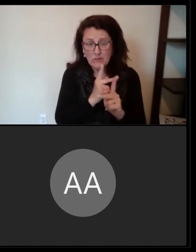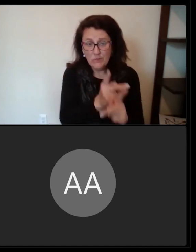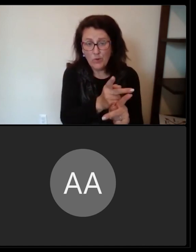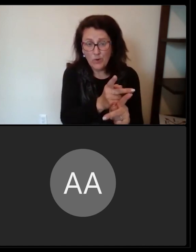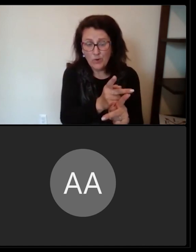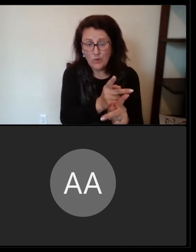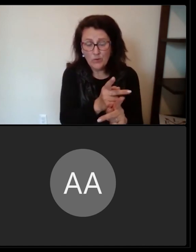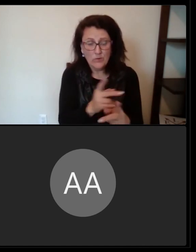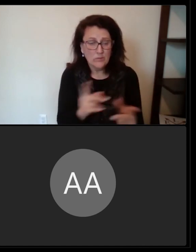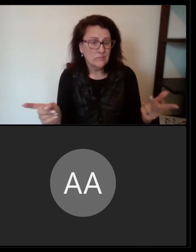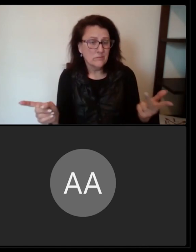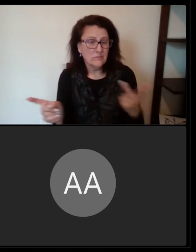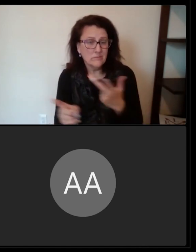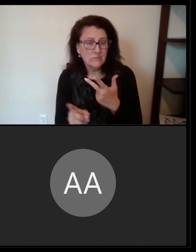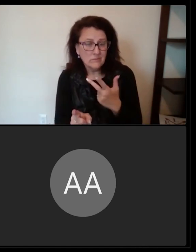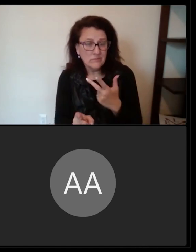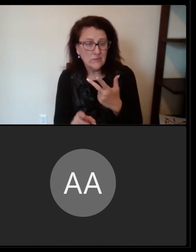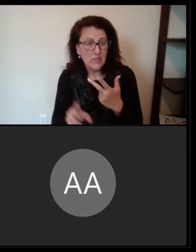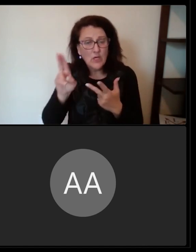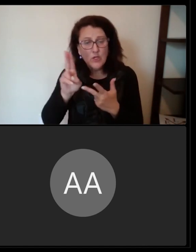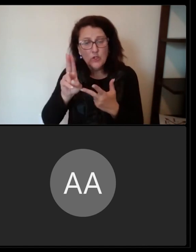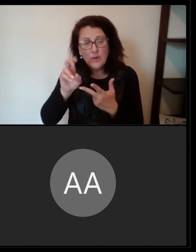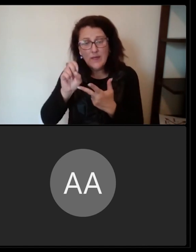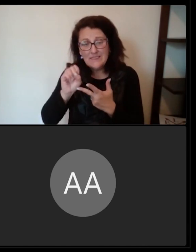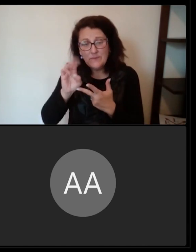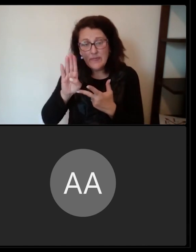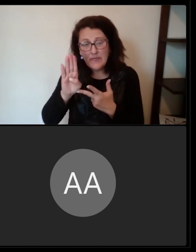is a USB input as well.